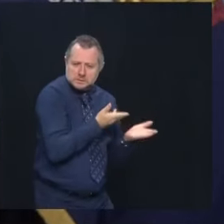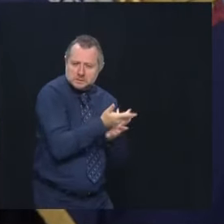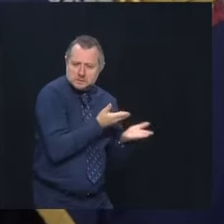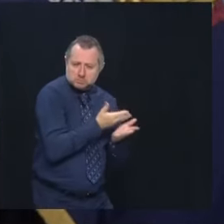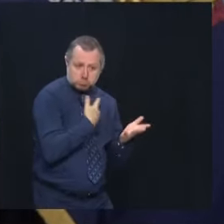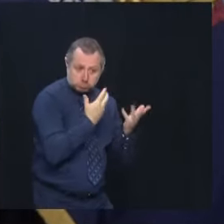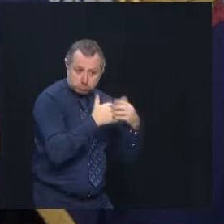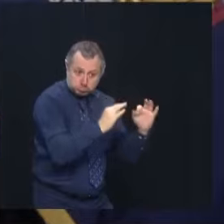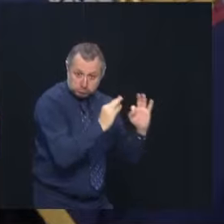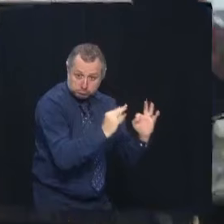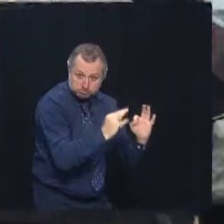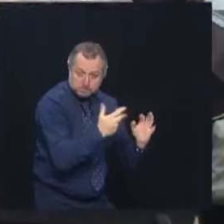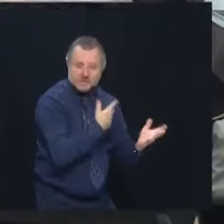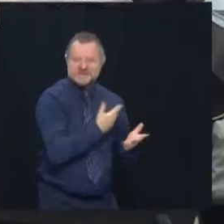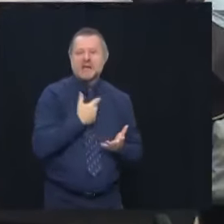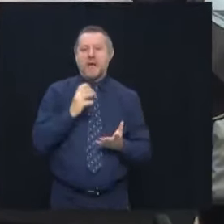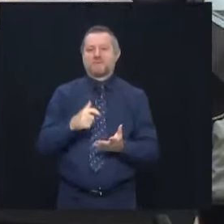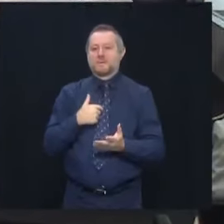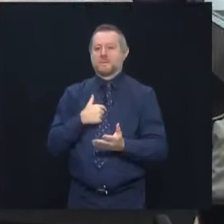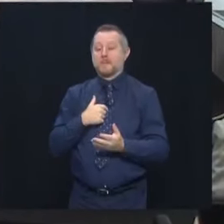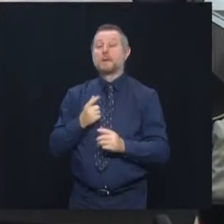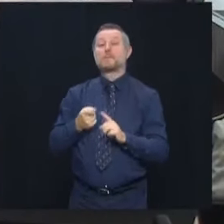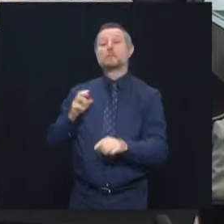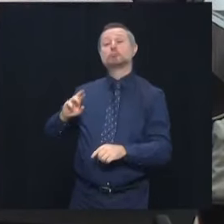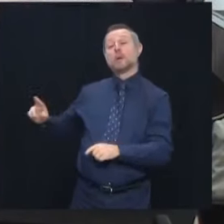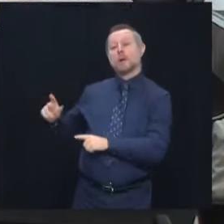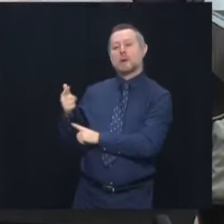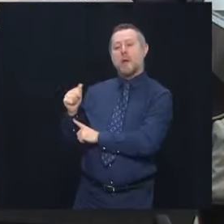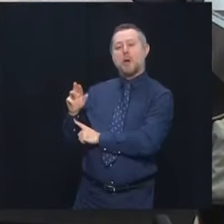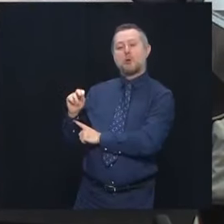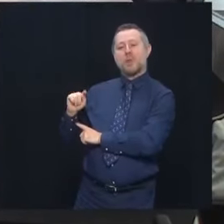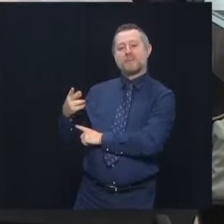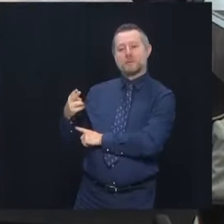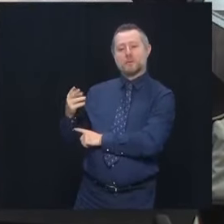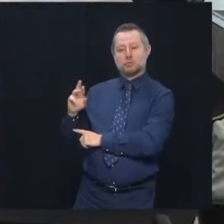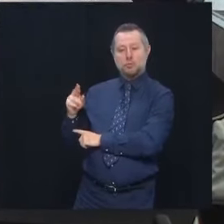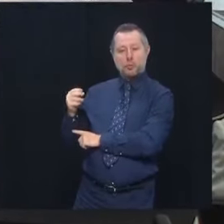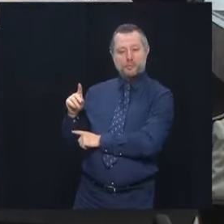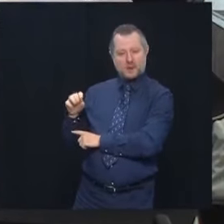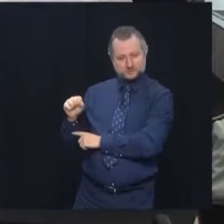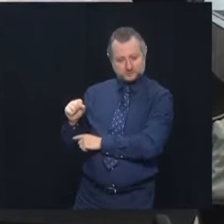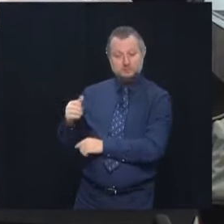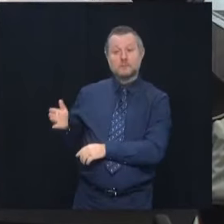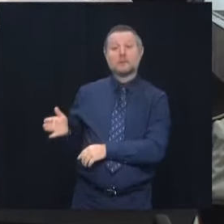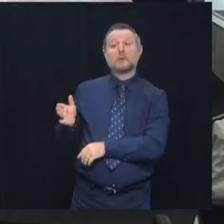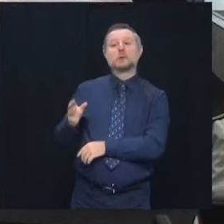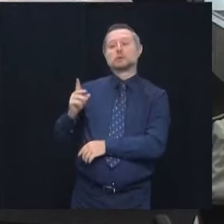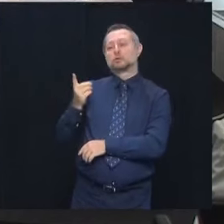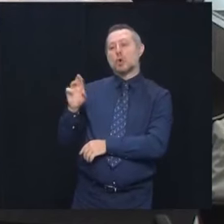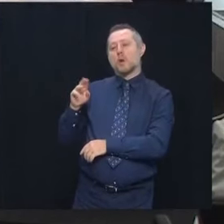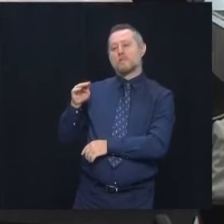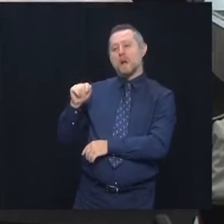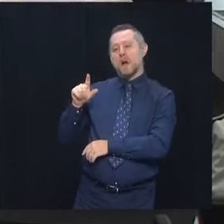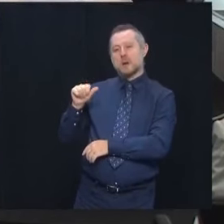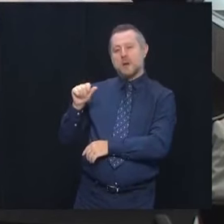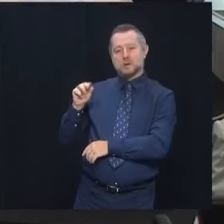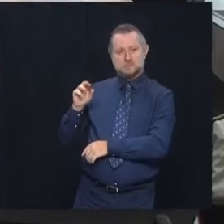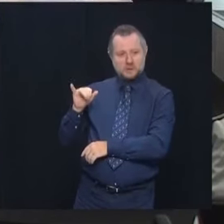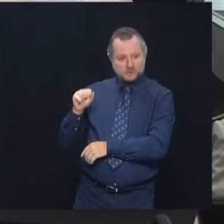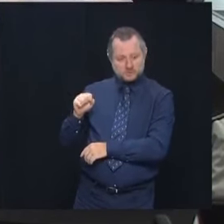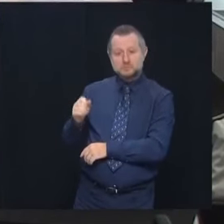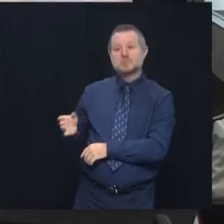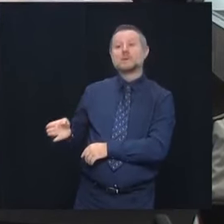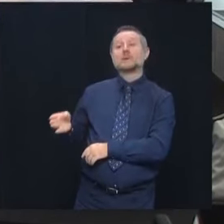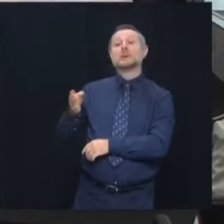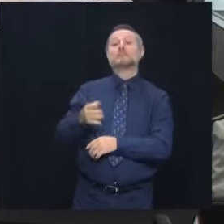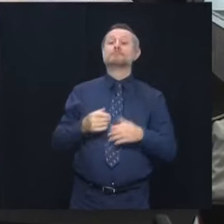reason for the delay. From my far right, Mr. Gareth Rhodes. To his left, Dr. James Malatris. To my right,